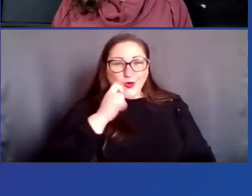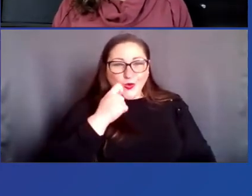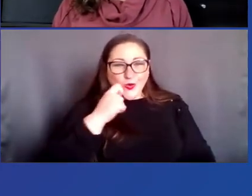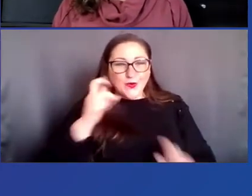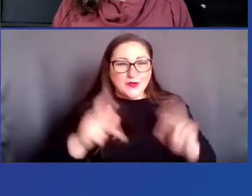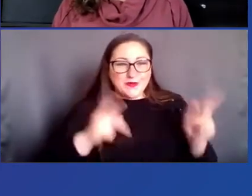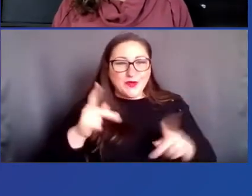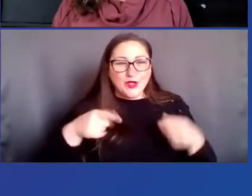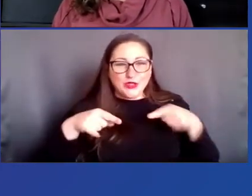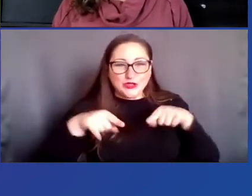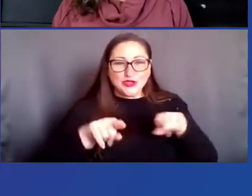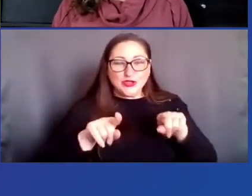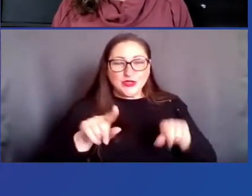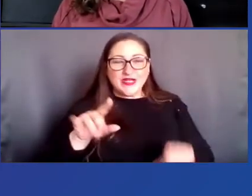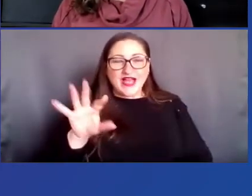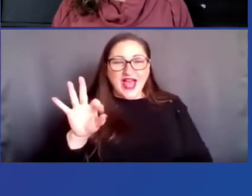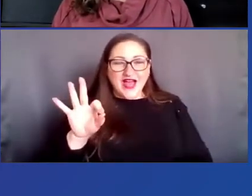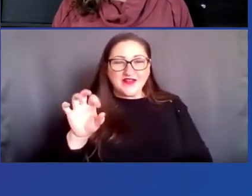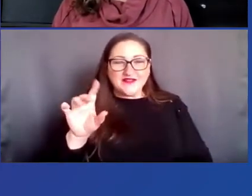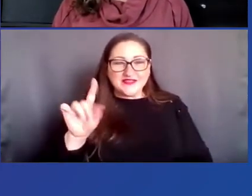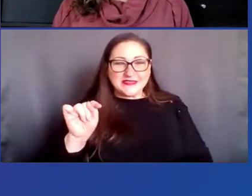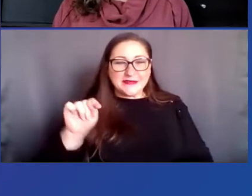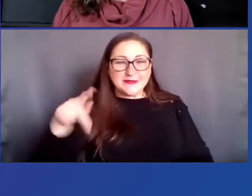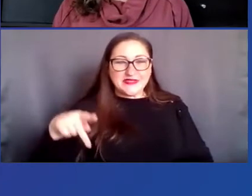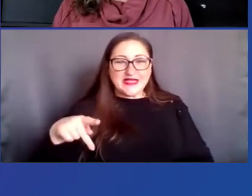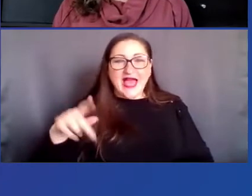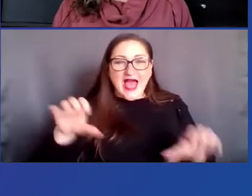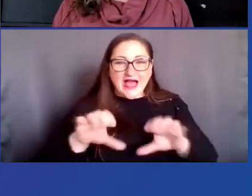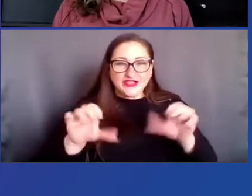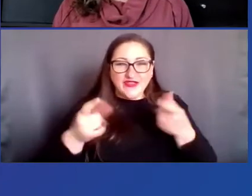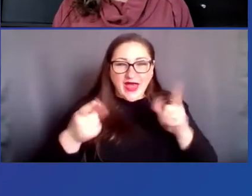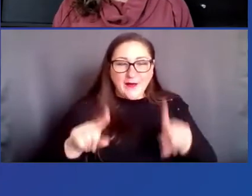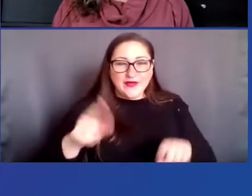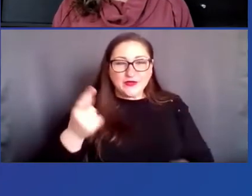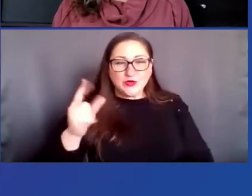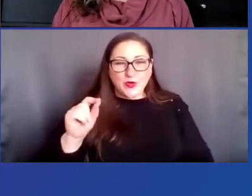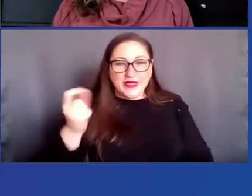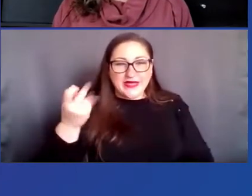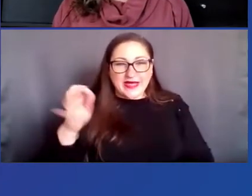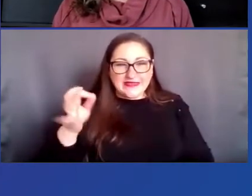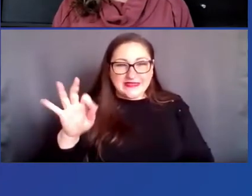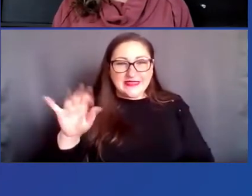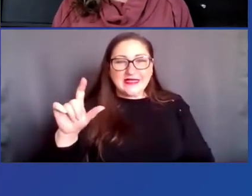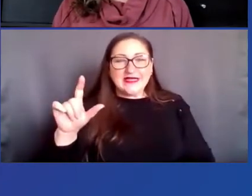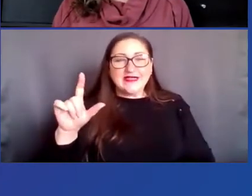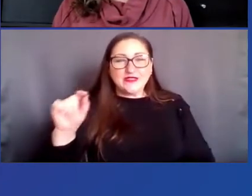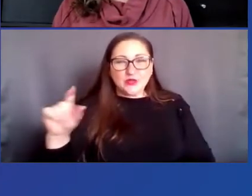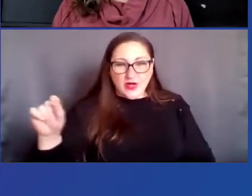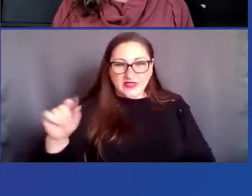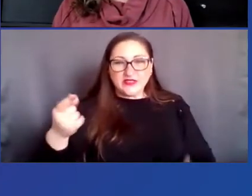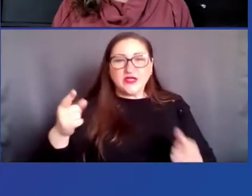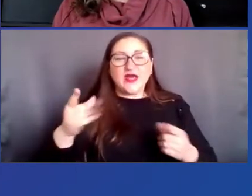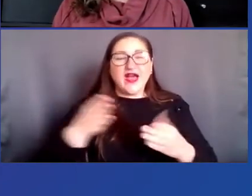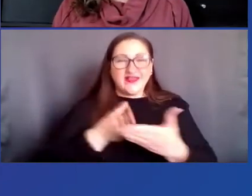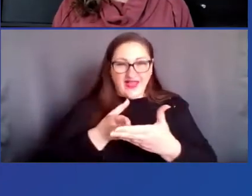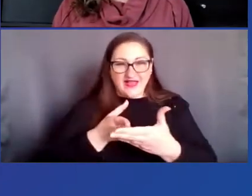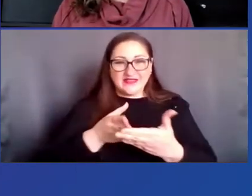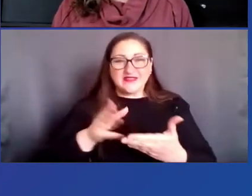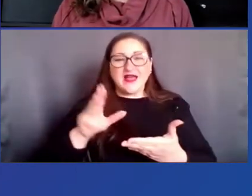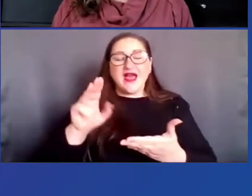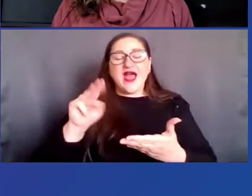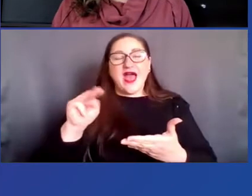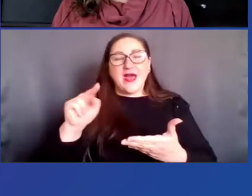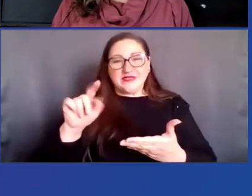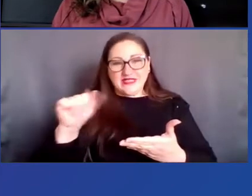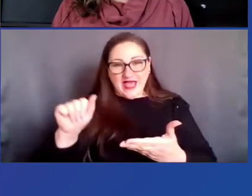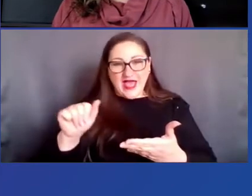FTP actions that took place in 2019 and 2020 against the NYPD and the MTA after